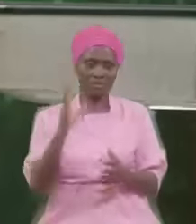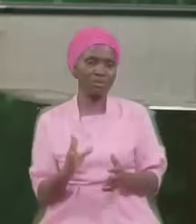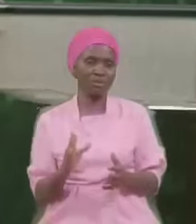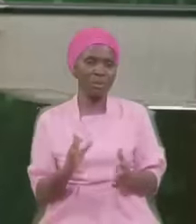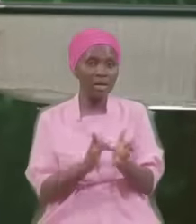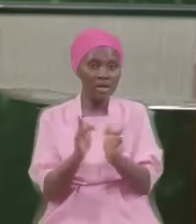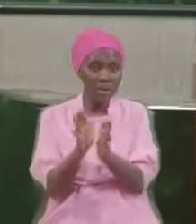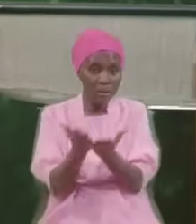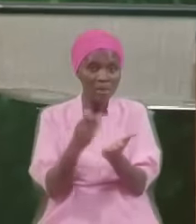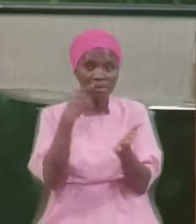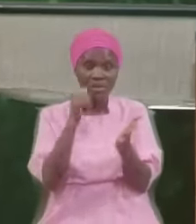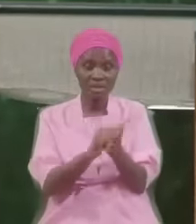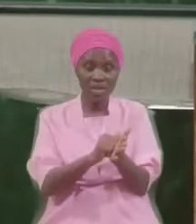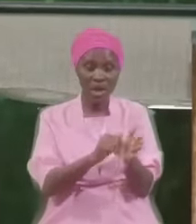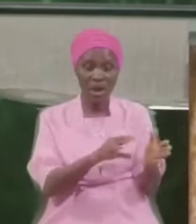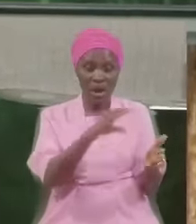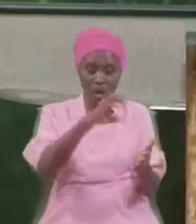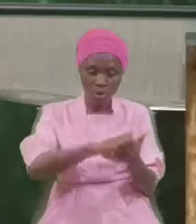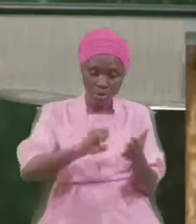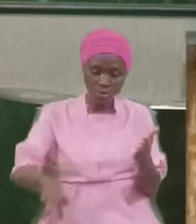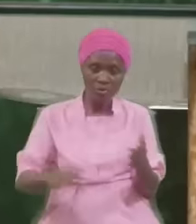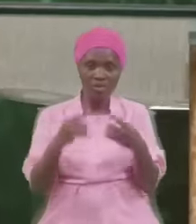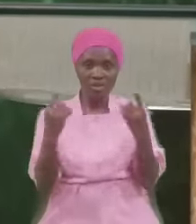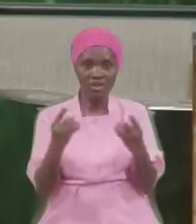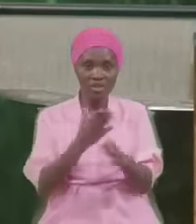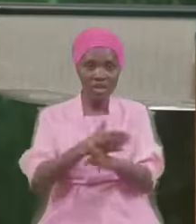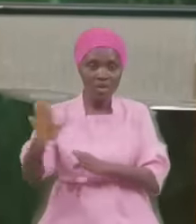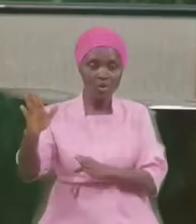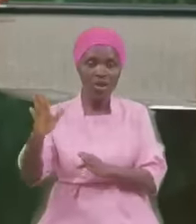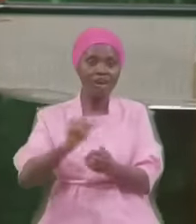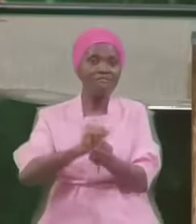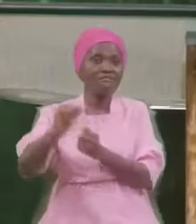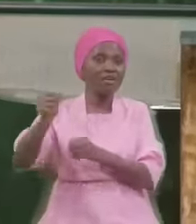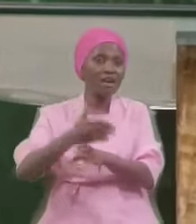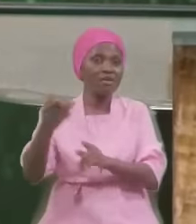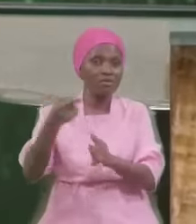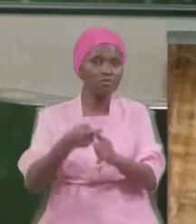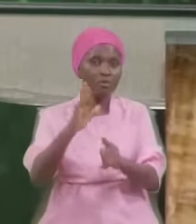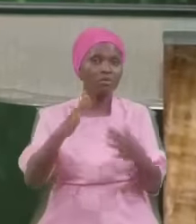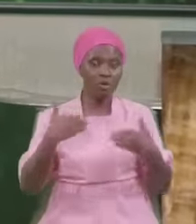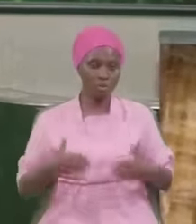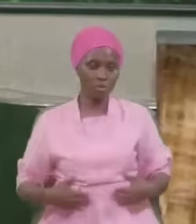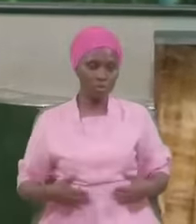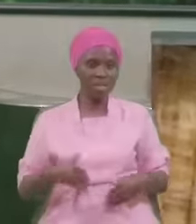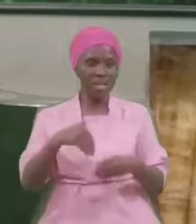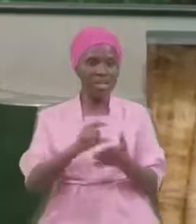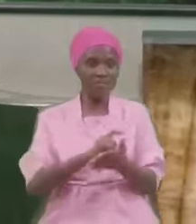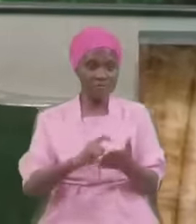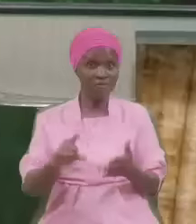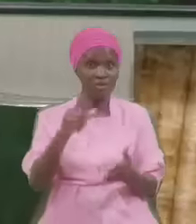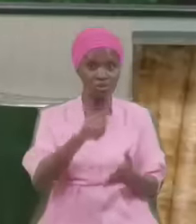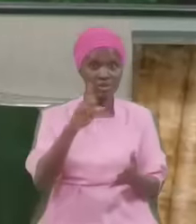far from thy tabernacle. Look at verse 24. In verse 24, then shalt thou lay